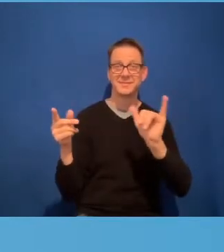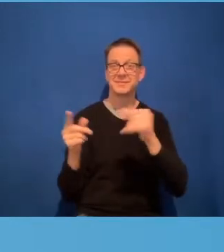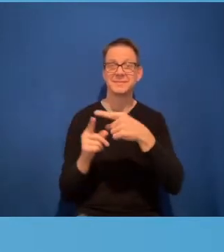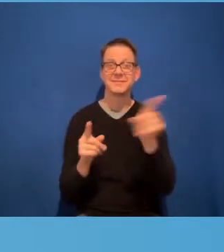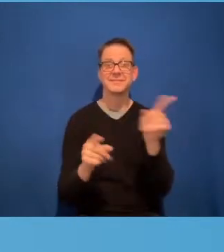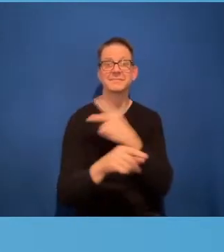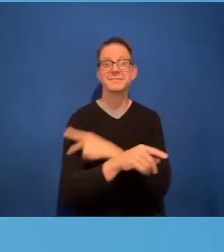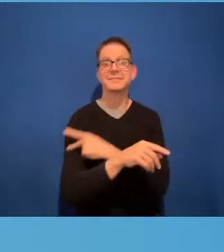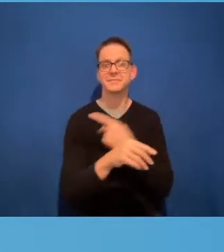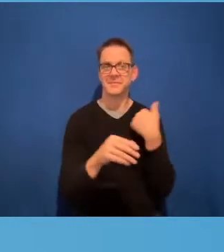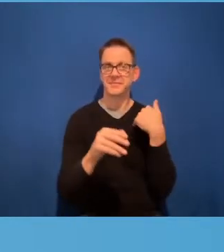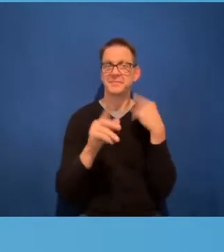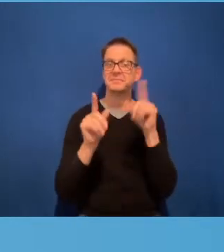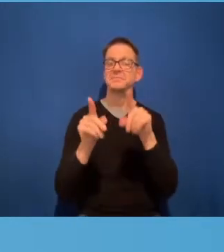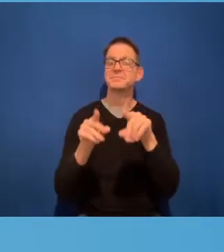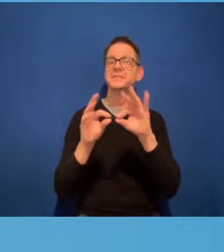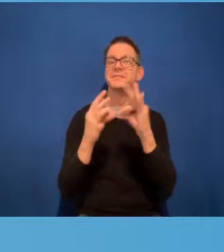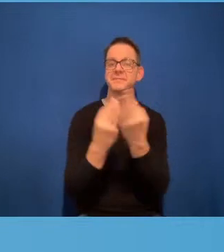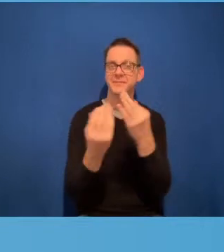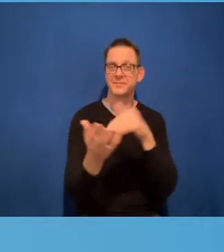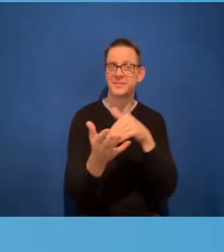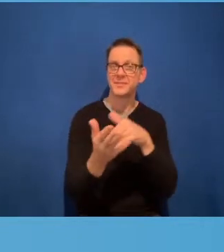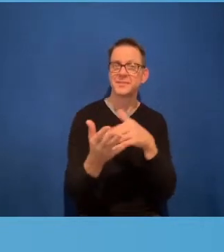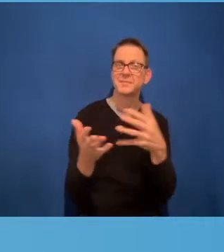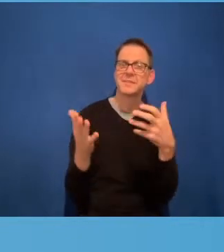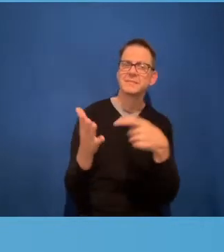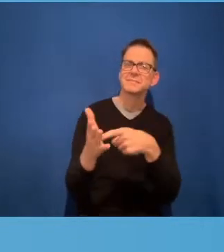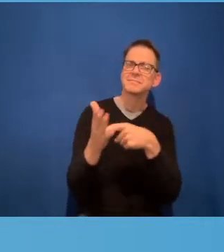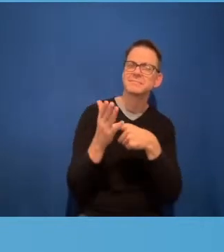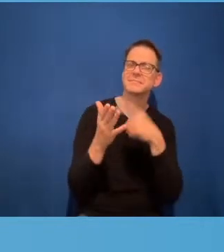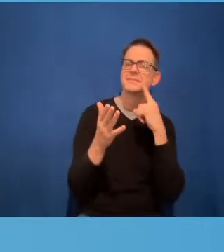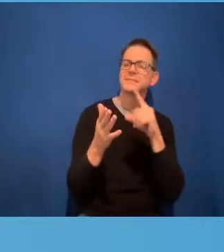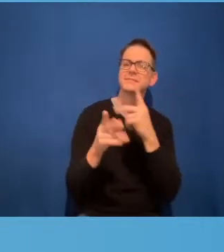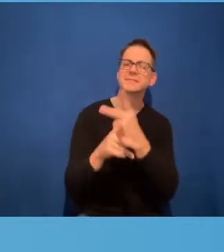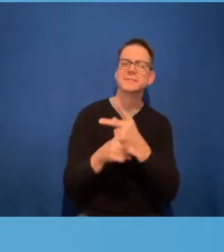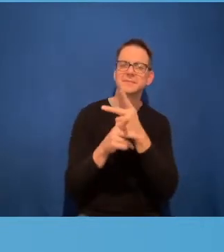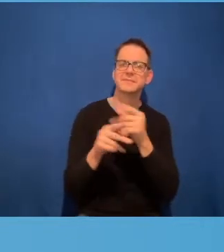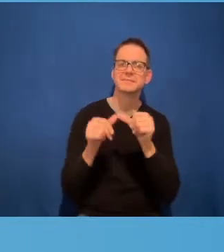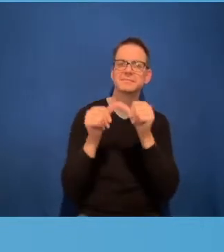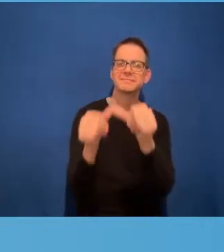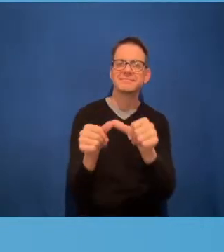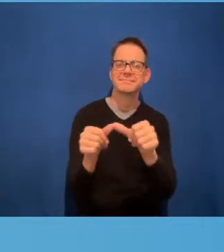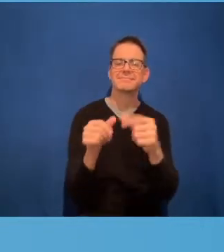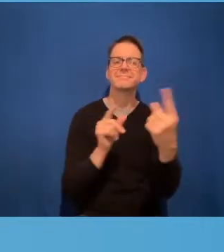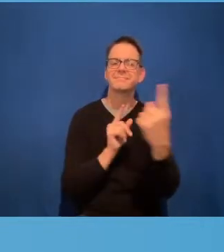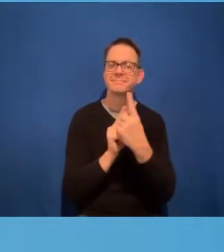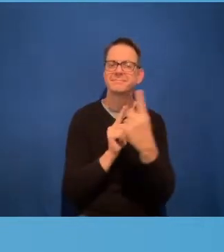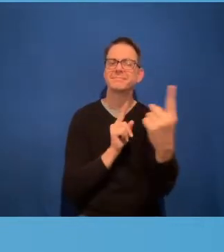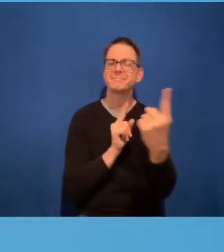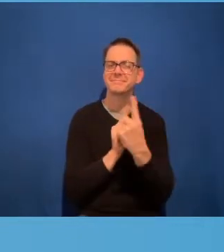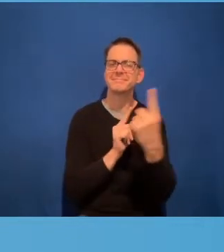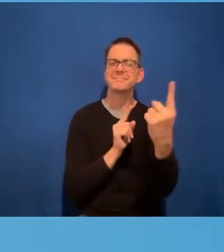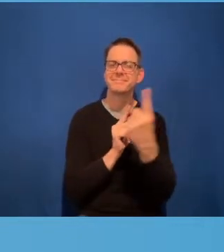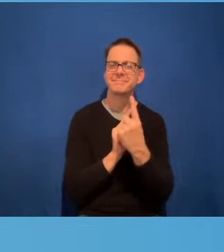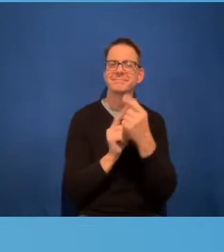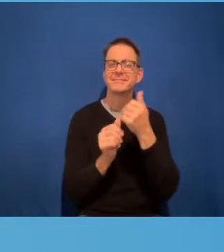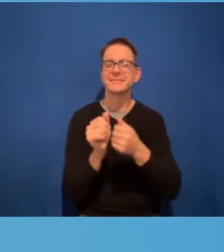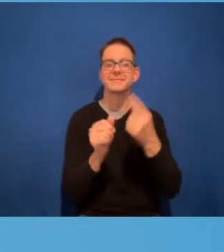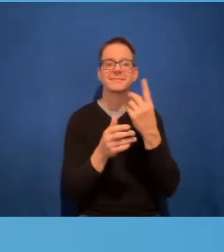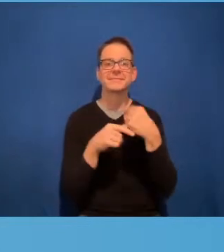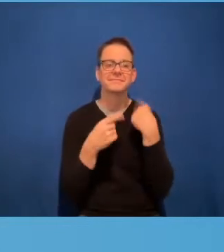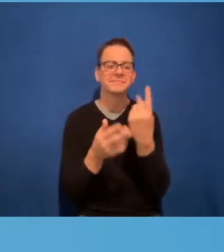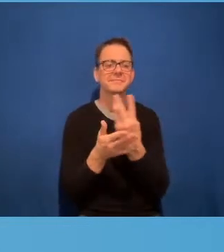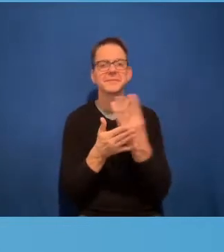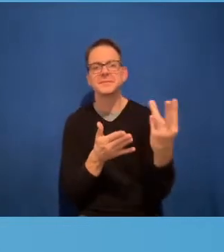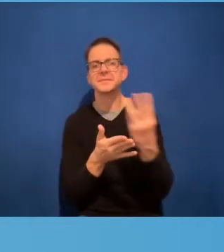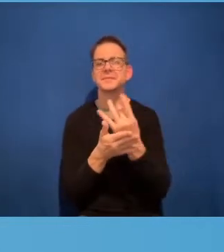or maybe need a family doctor in that continuing care, are left seeing me, who can see them maybe every 6 to 8 weeks, but really they need intervention every 3 to